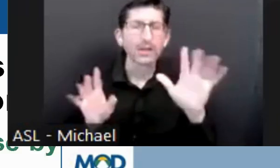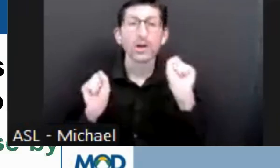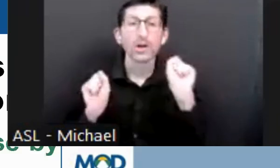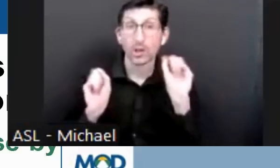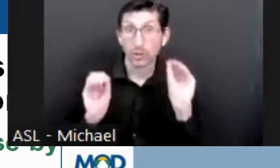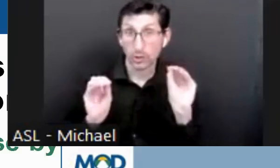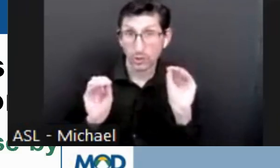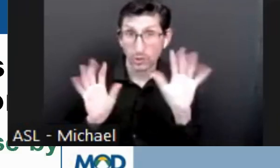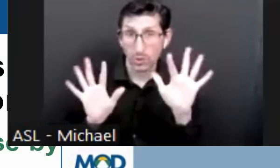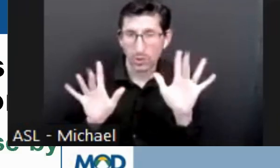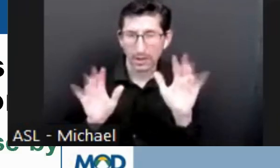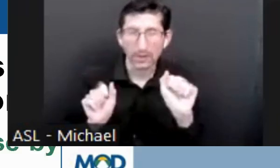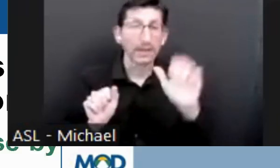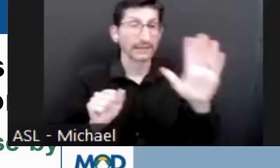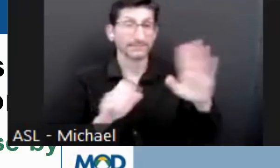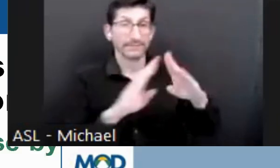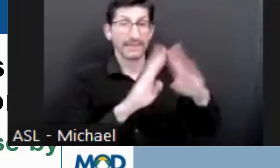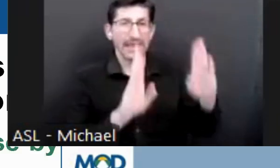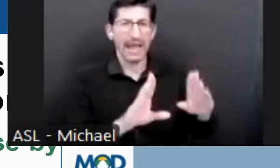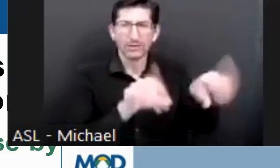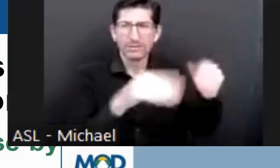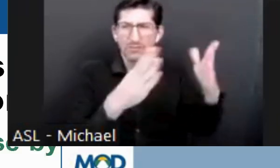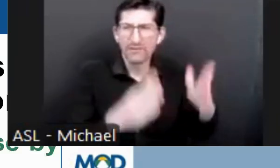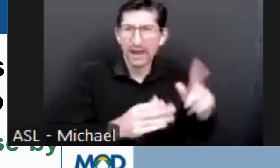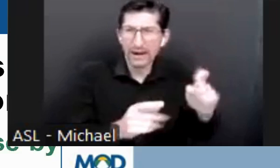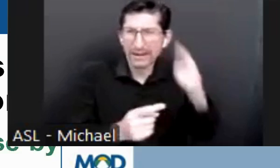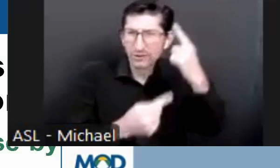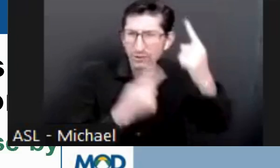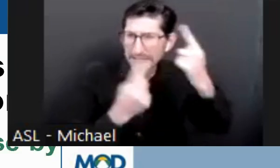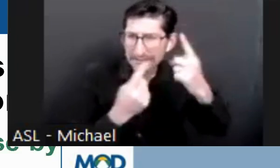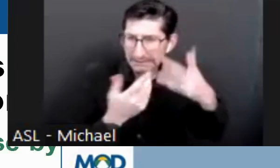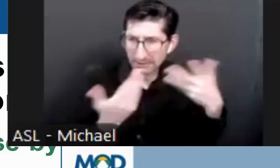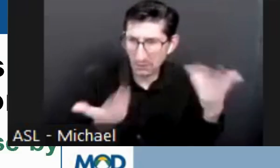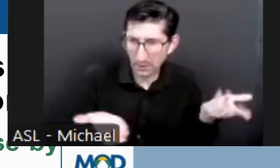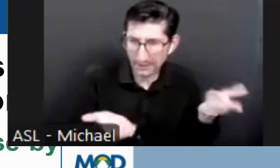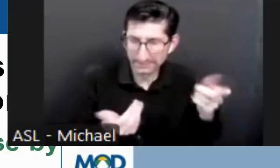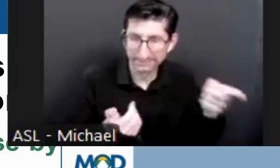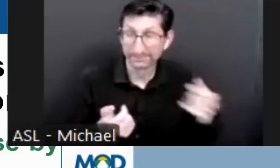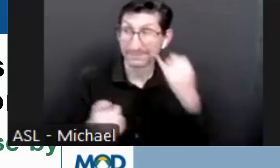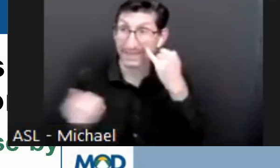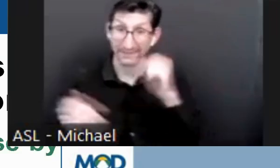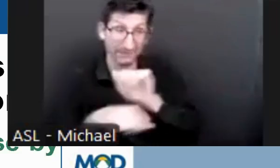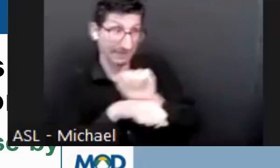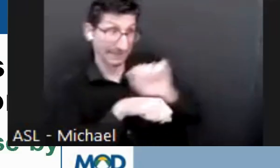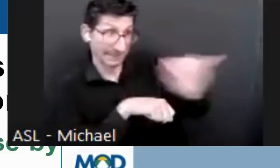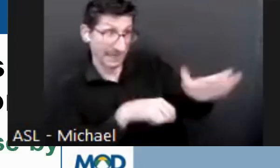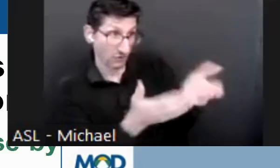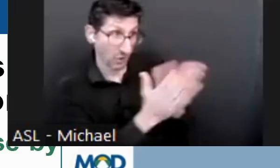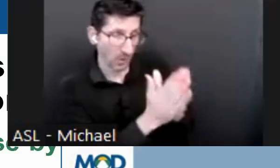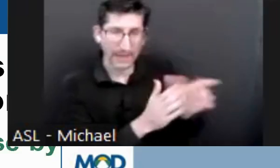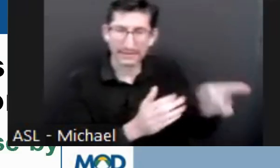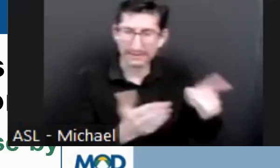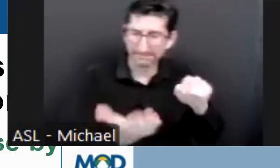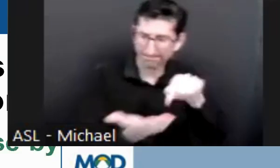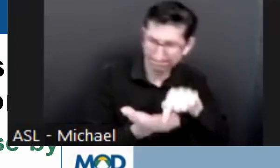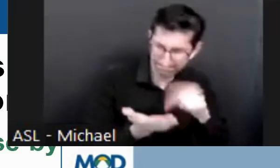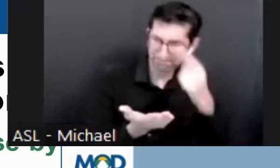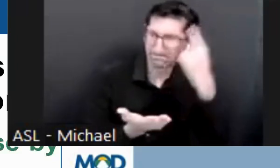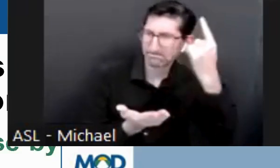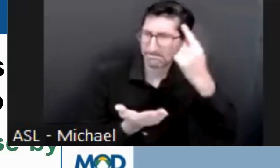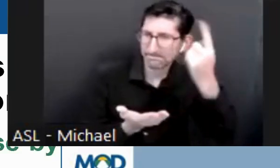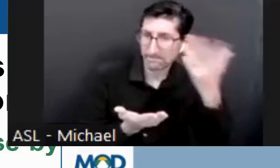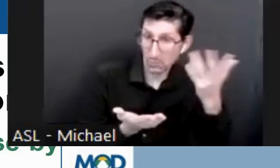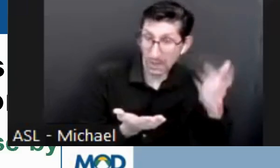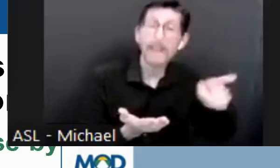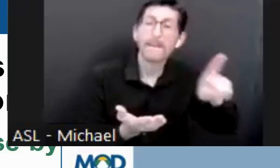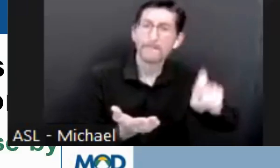What things must a housing provider consider when they receive a request? They are obligated to